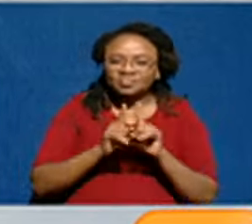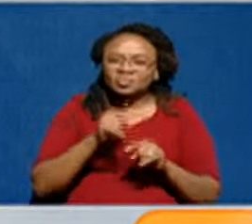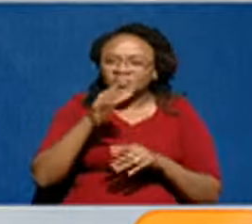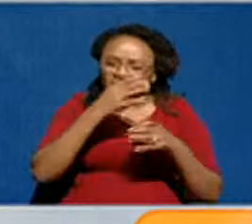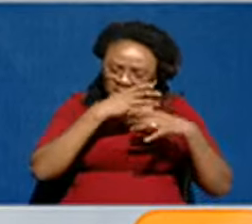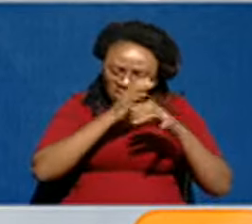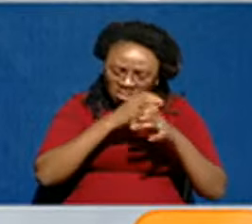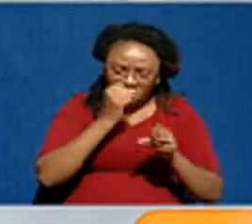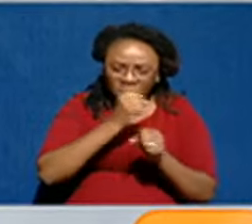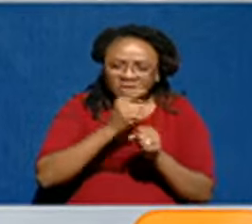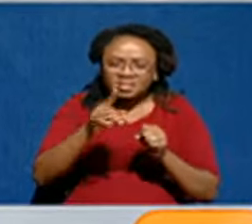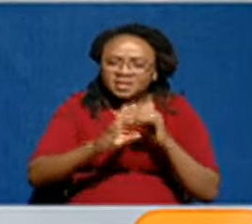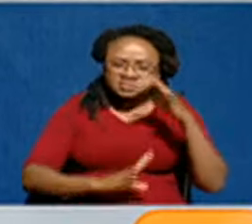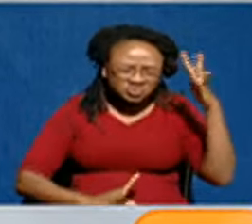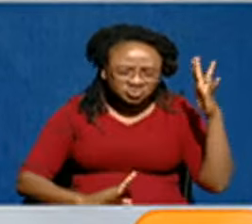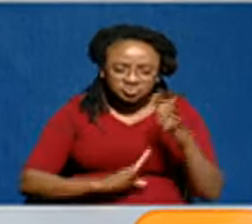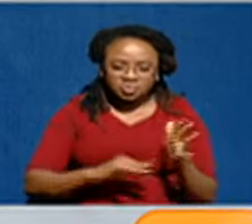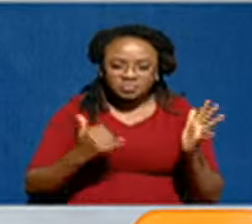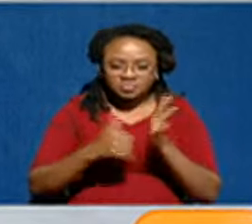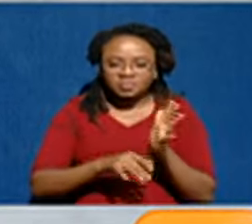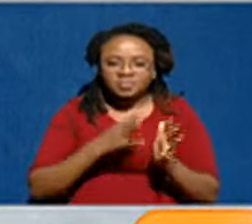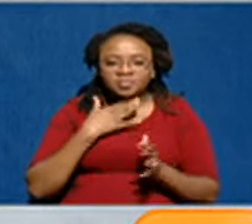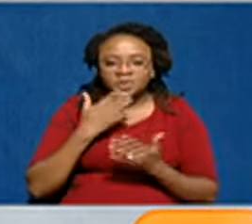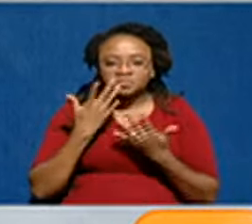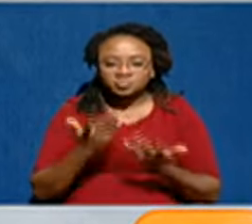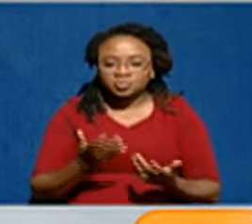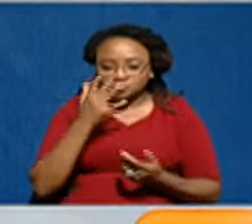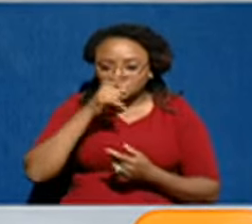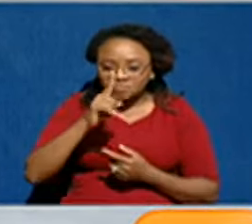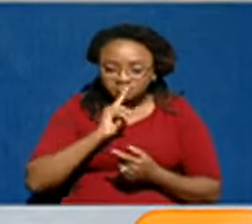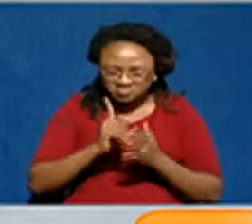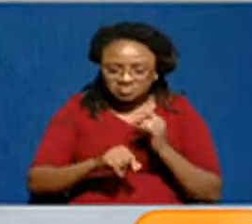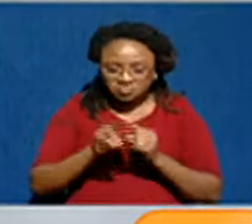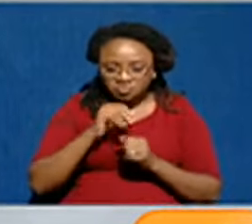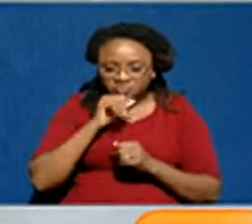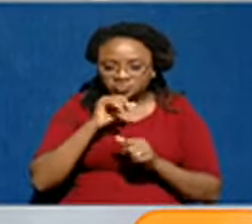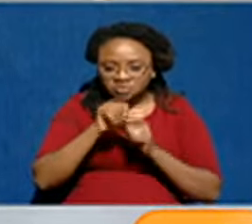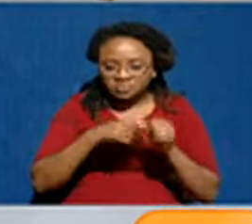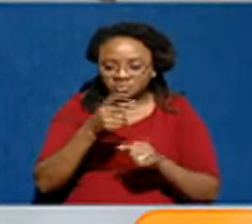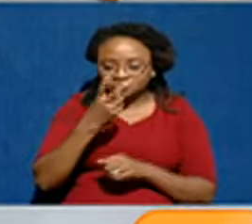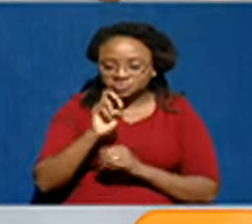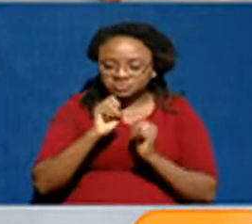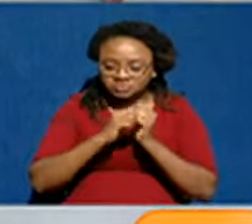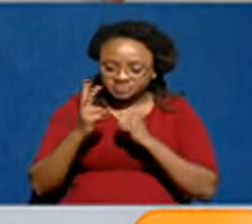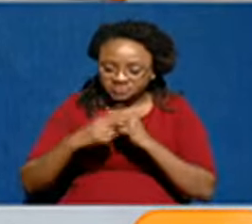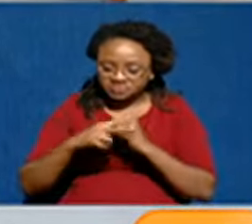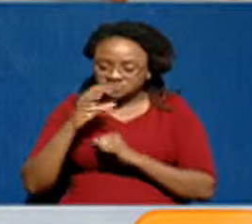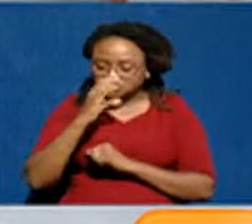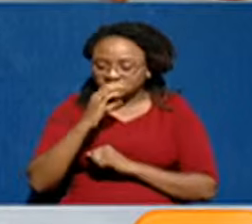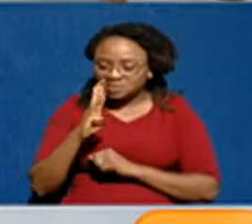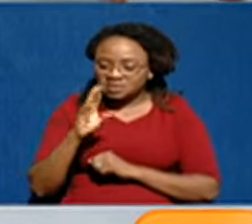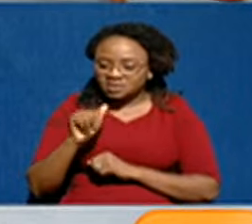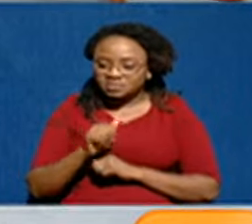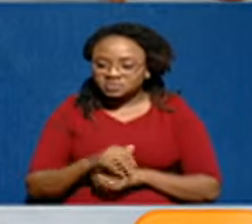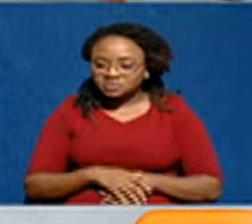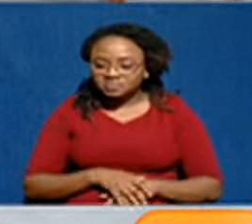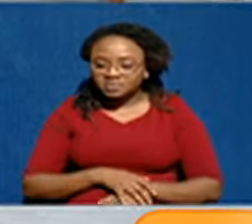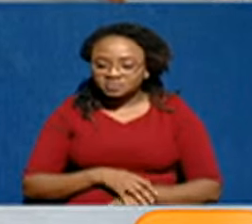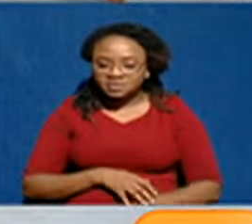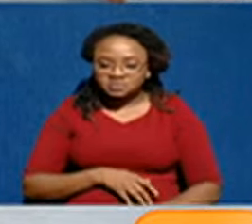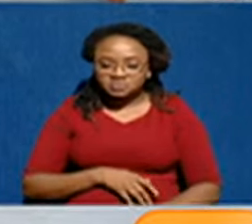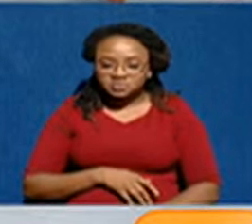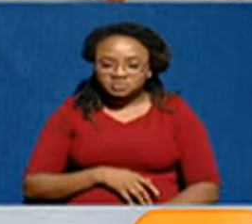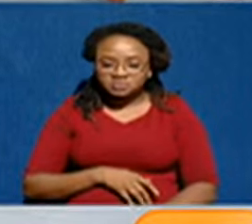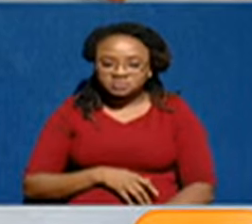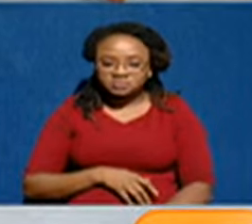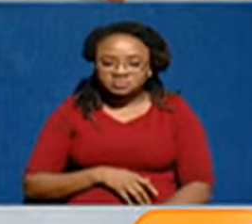want? What is the biggest grievance right now? Because you say it's not about this 2017 CBA. What do you guys want right now? Jeff, as